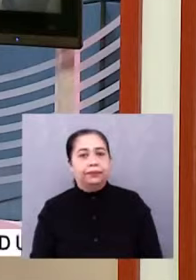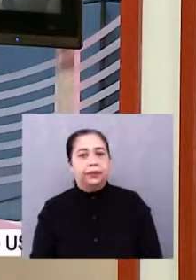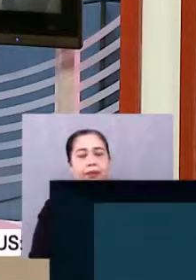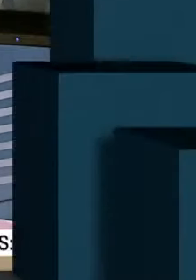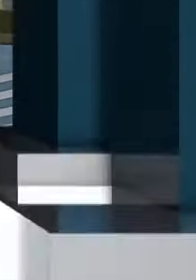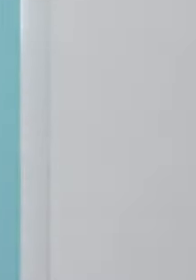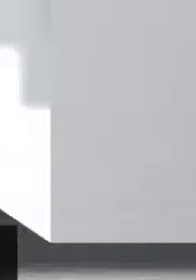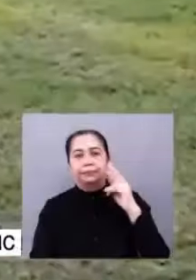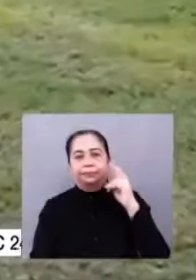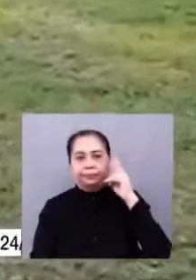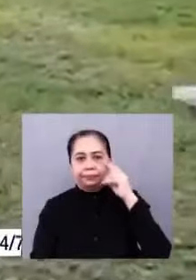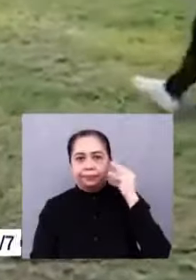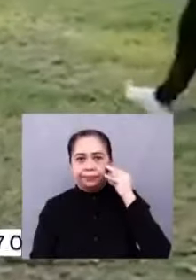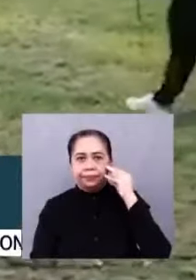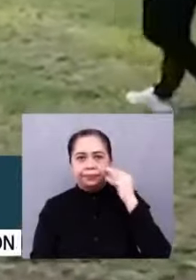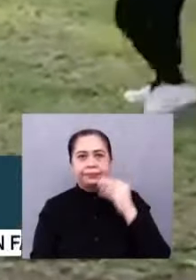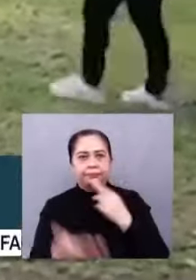reports.